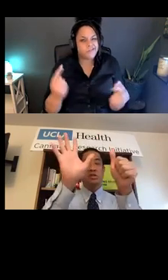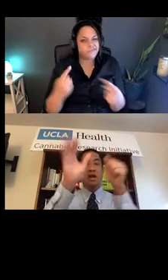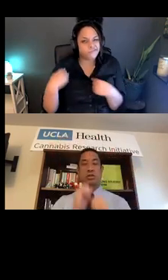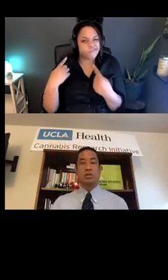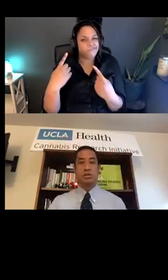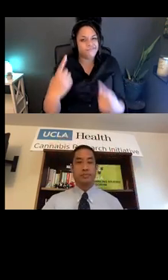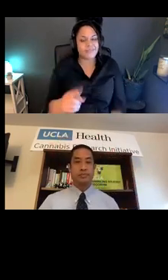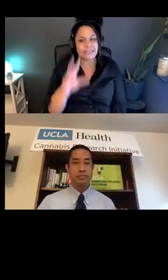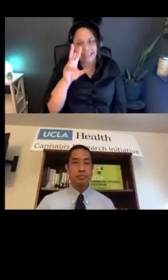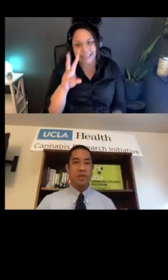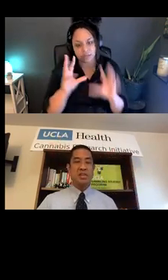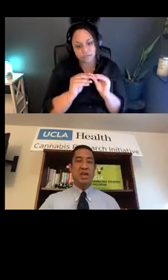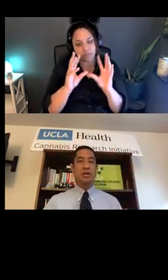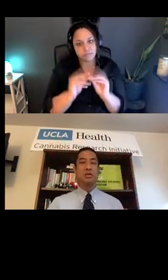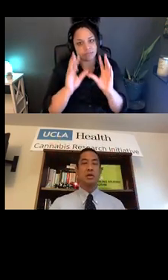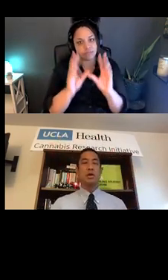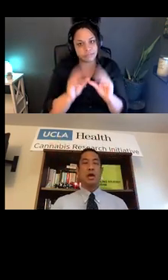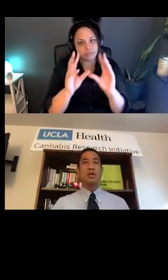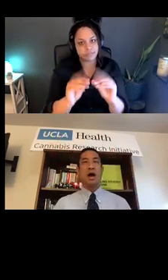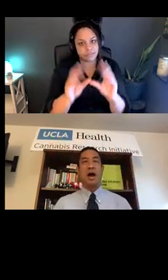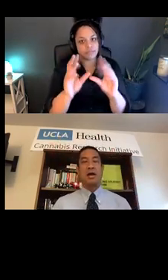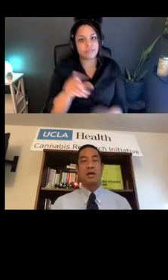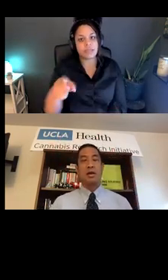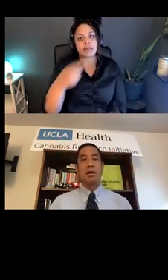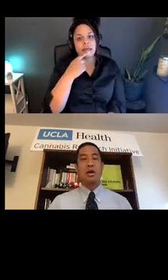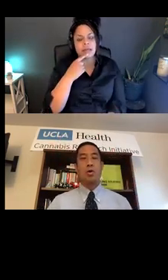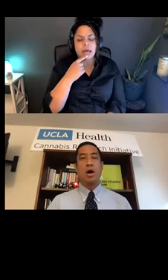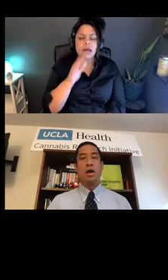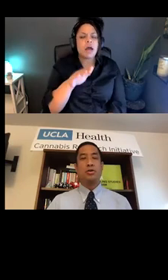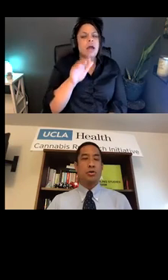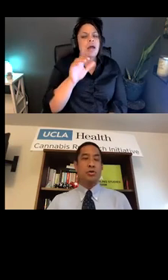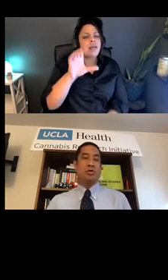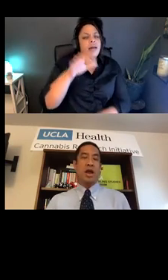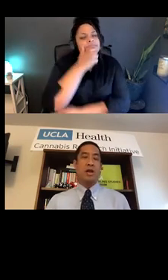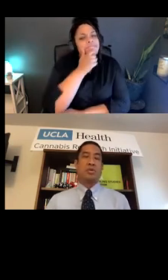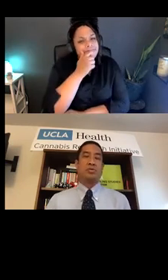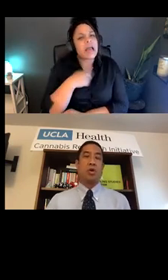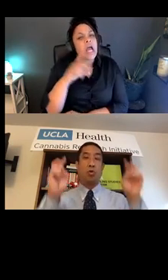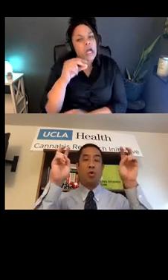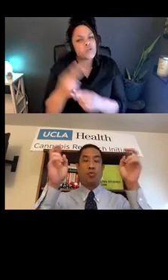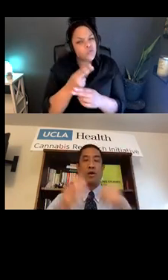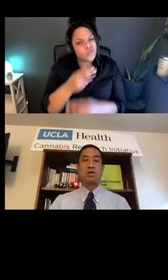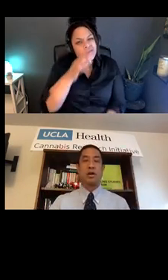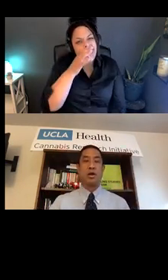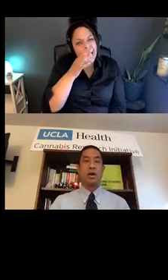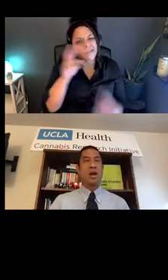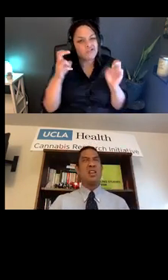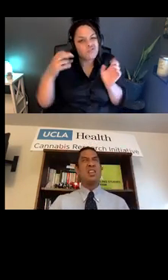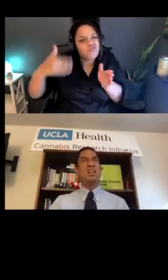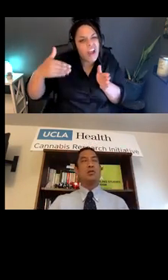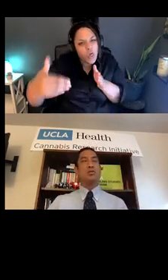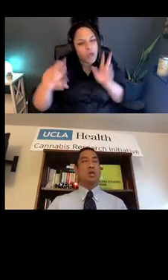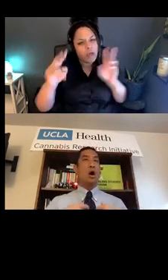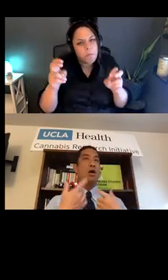six sessions, he says, hey doc, you know what? I do use cannabis, quote, regularly, but I